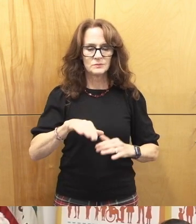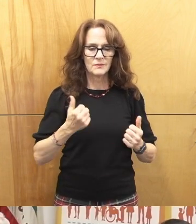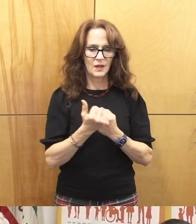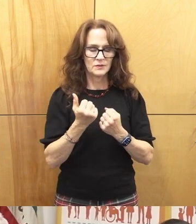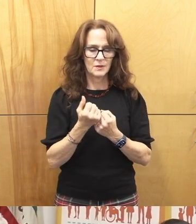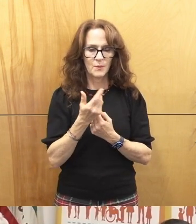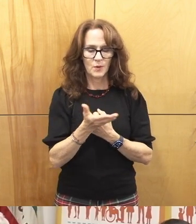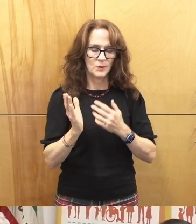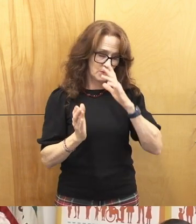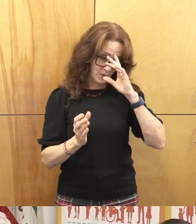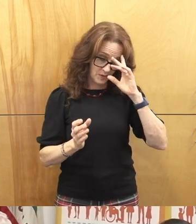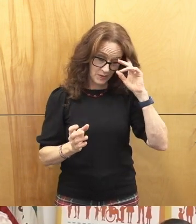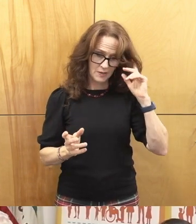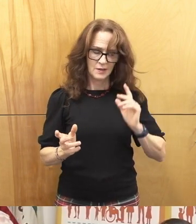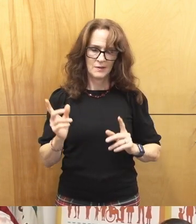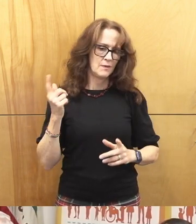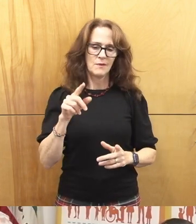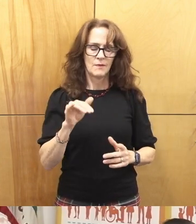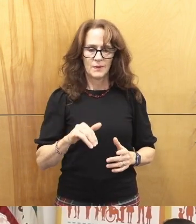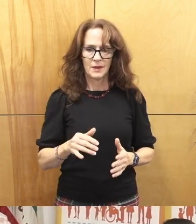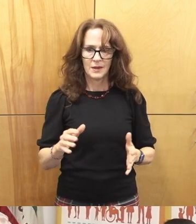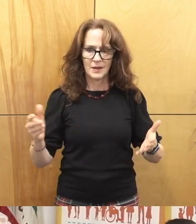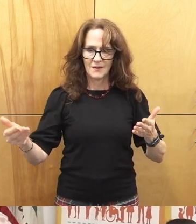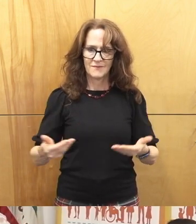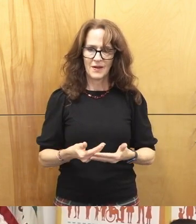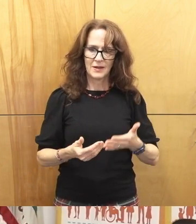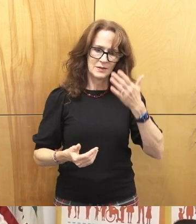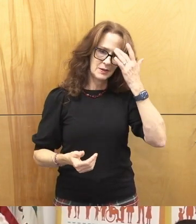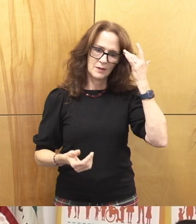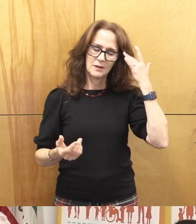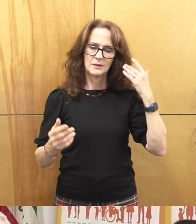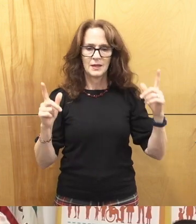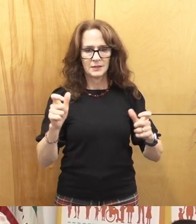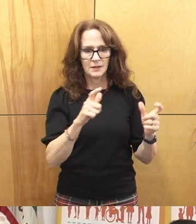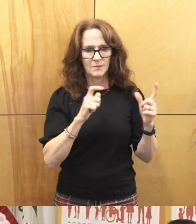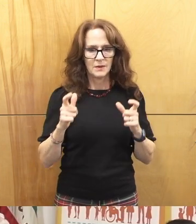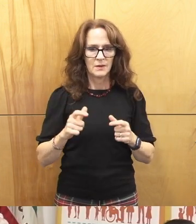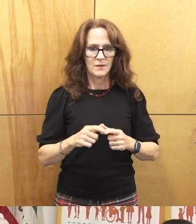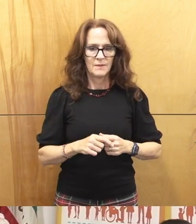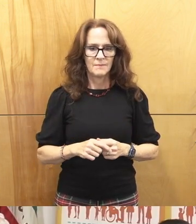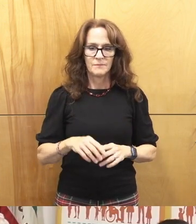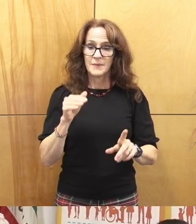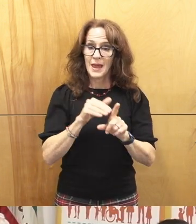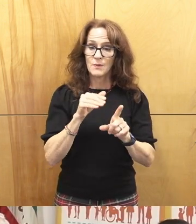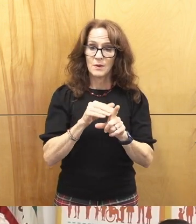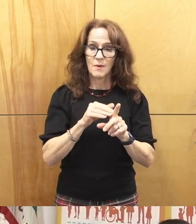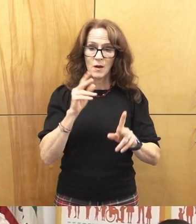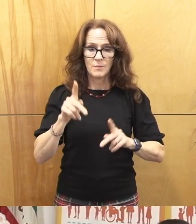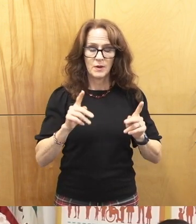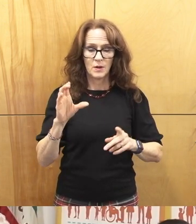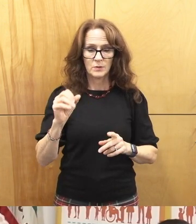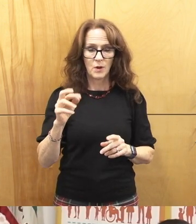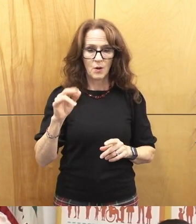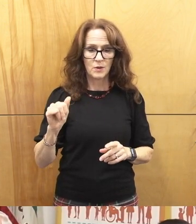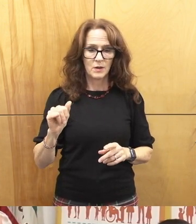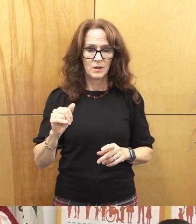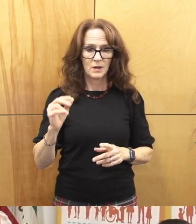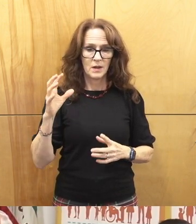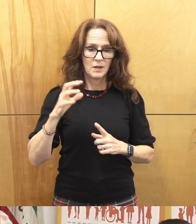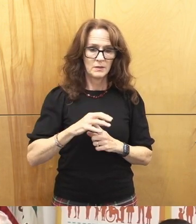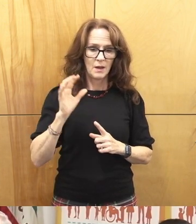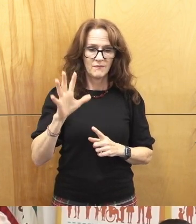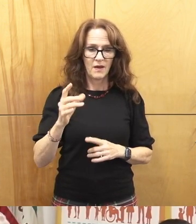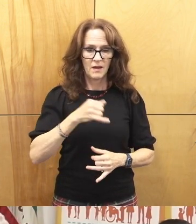you, and towards that end, we're going to invite you up so we can take a picture. And I just want to remind people, Corey is one of our top